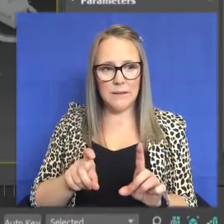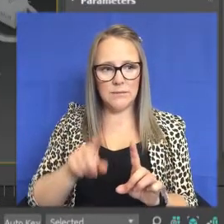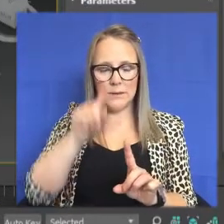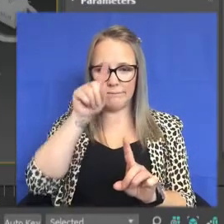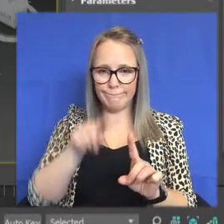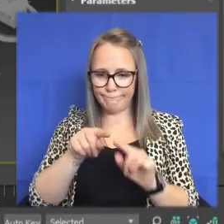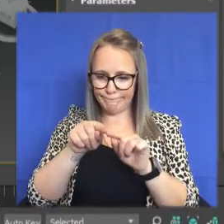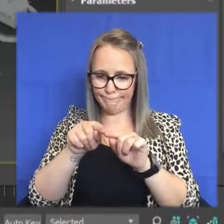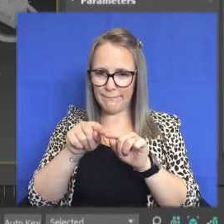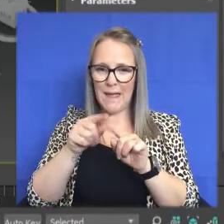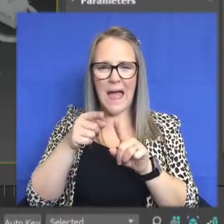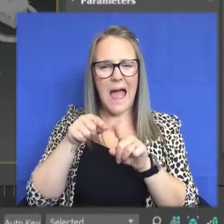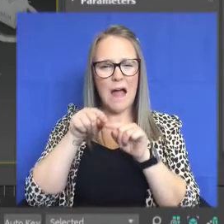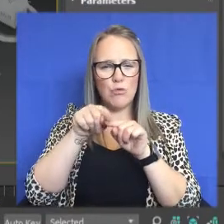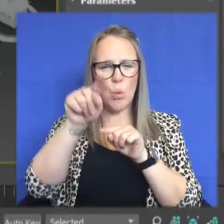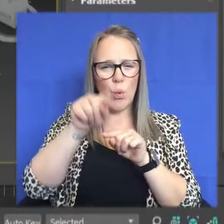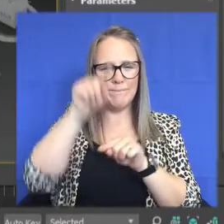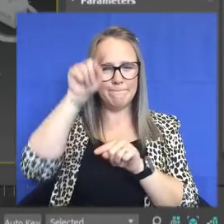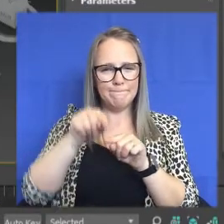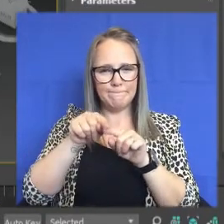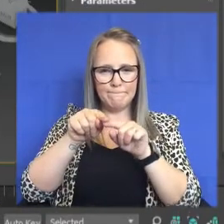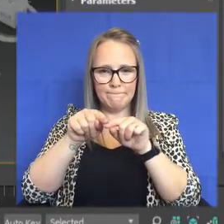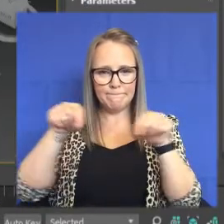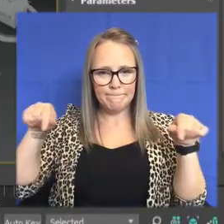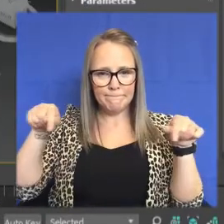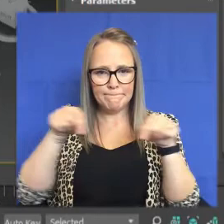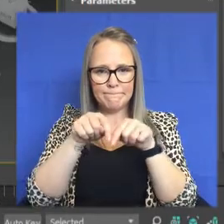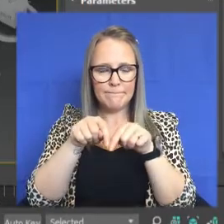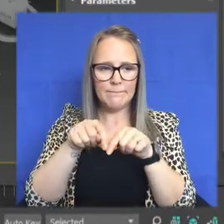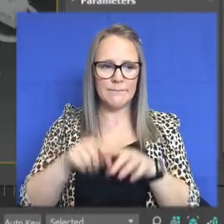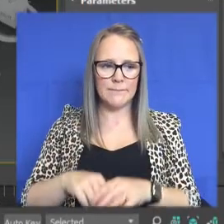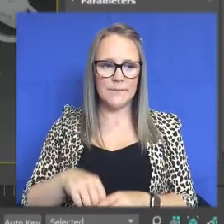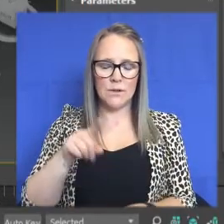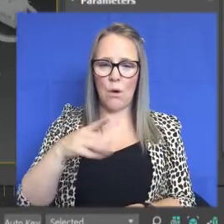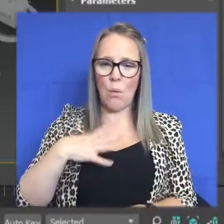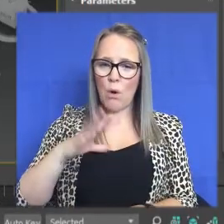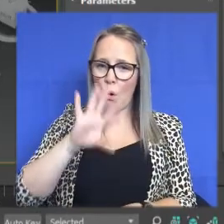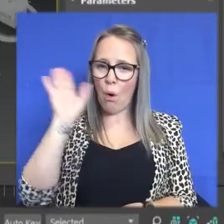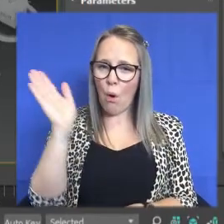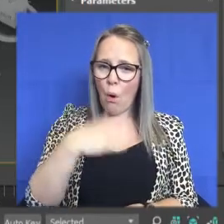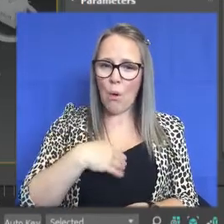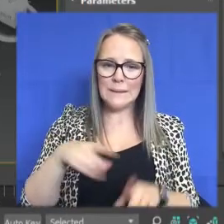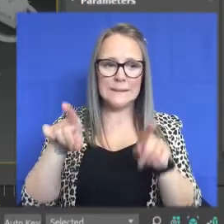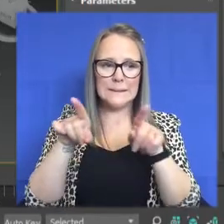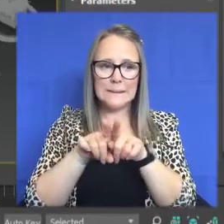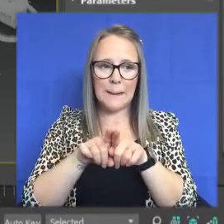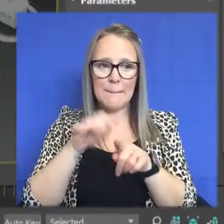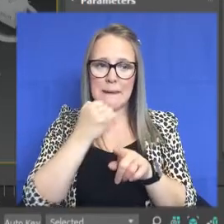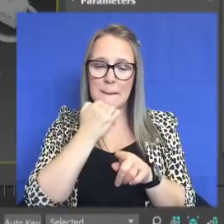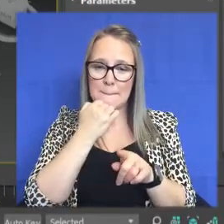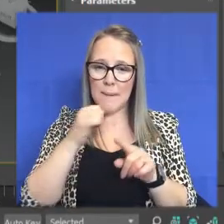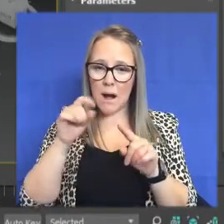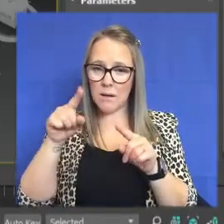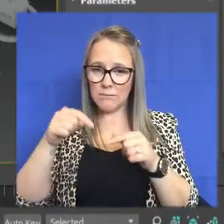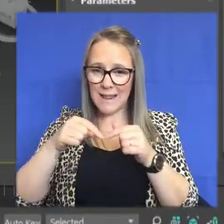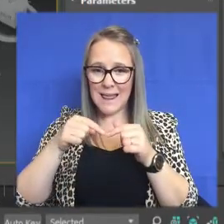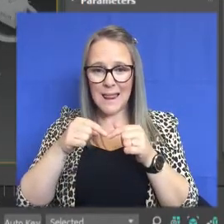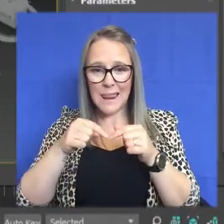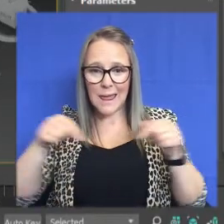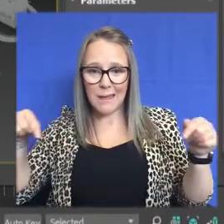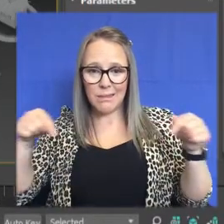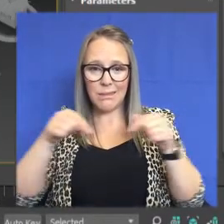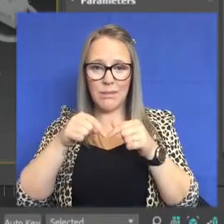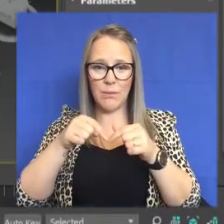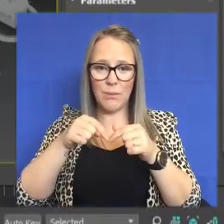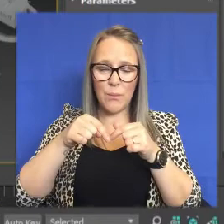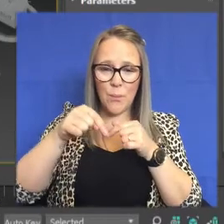the parameters we can actually change. So if we want to make all the numbers the same or different, or what the case